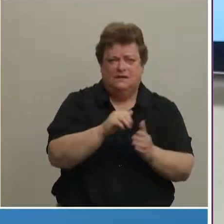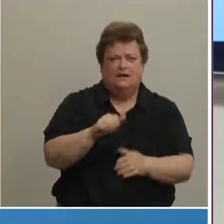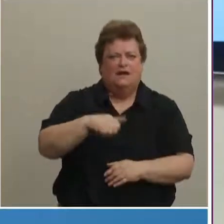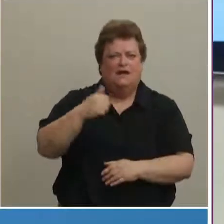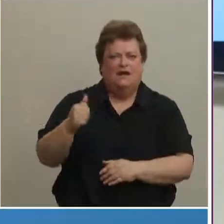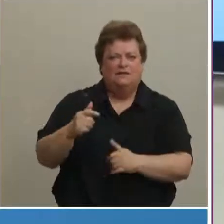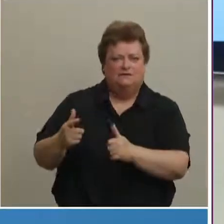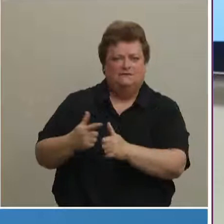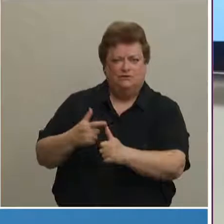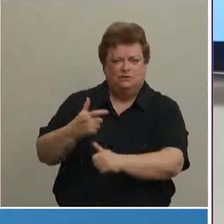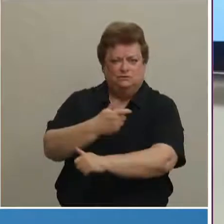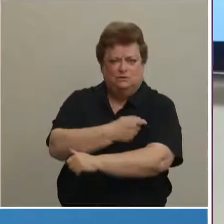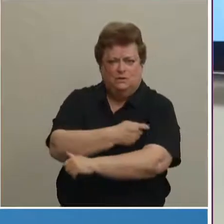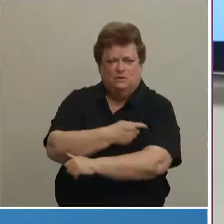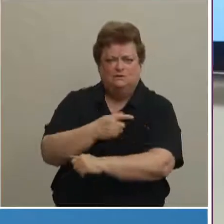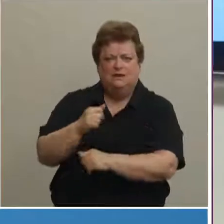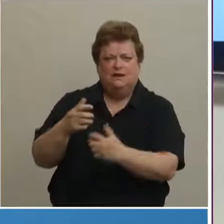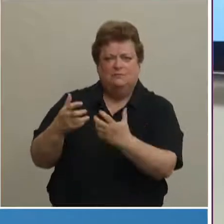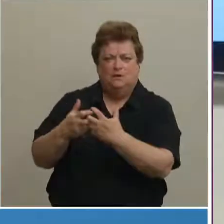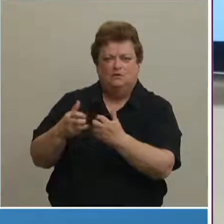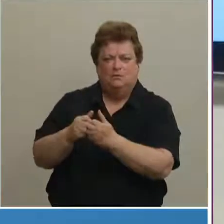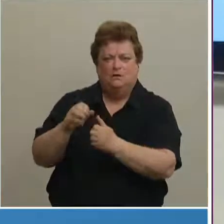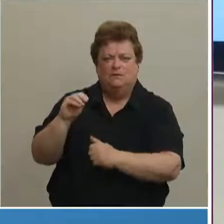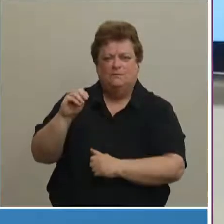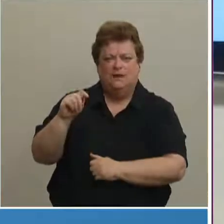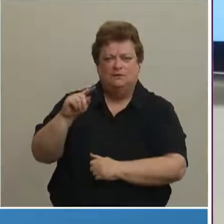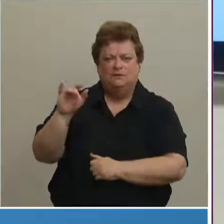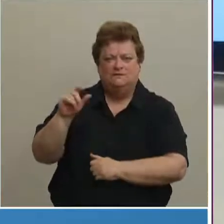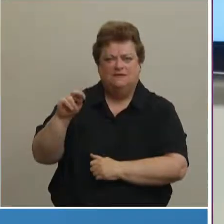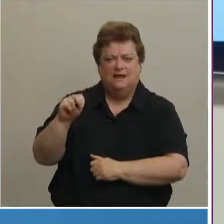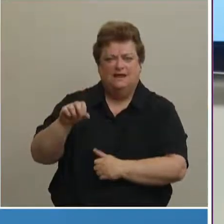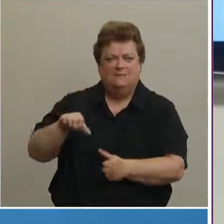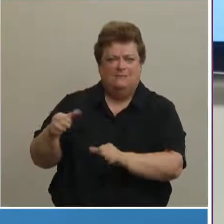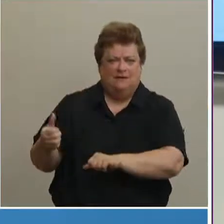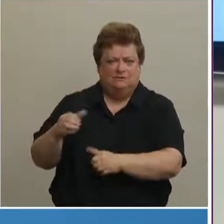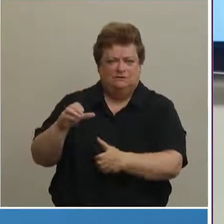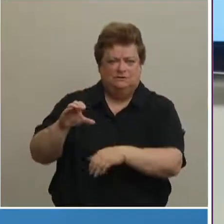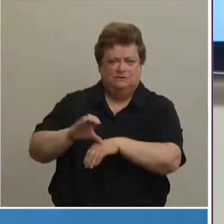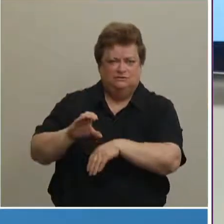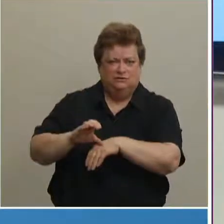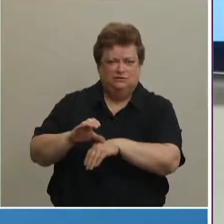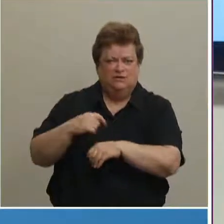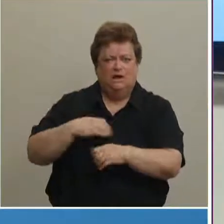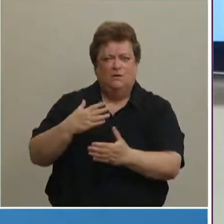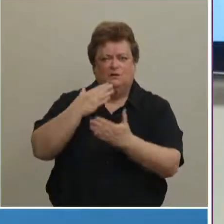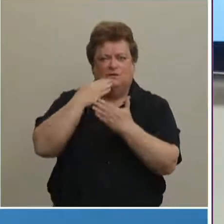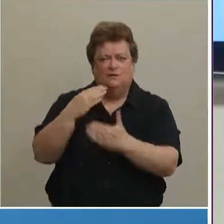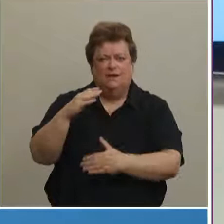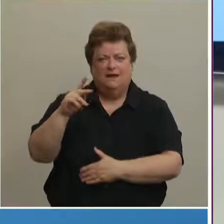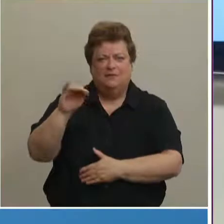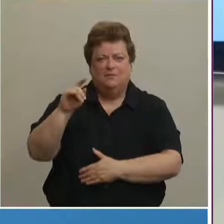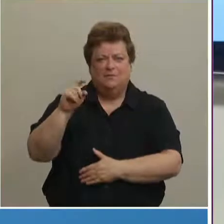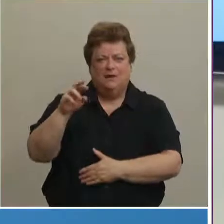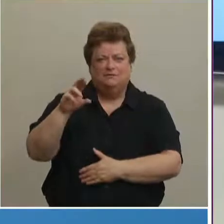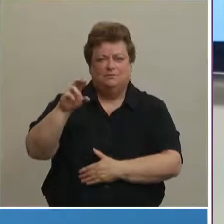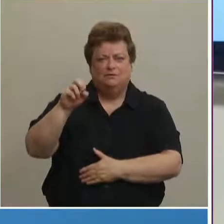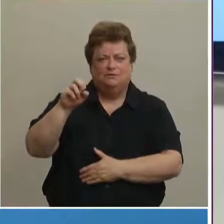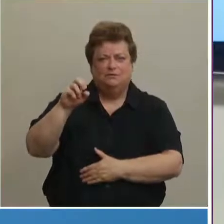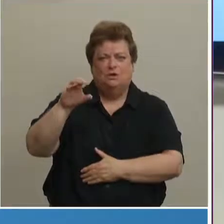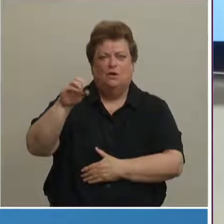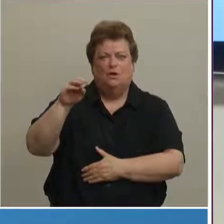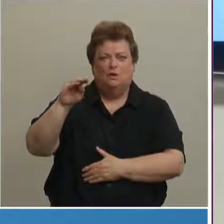was a first dose clinic in partnership with Mount Zion Baptist Church. I want to thank Pastor Combs for